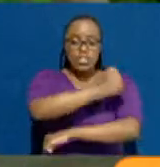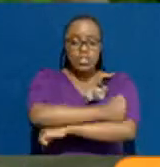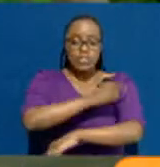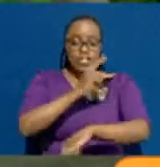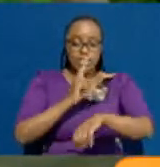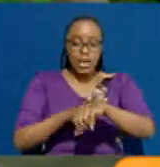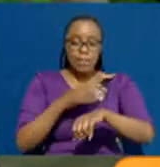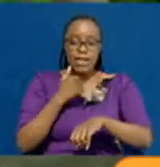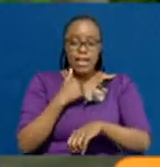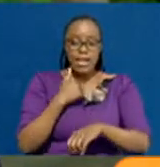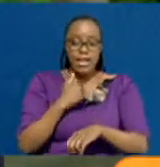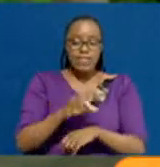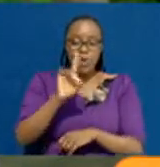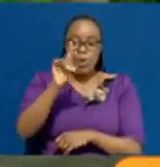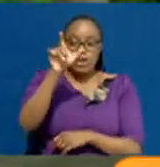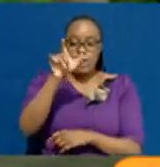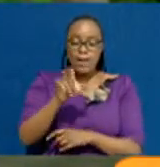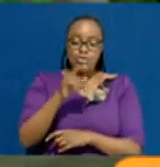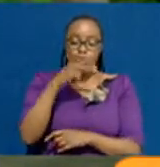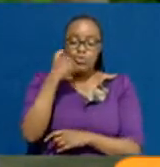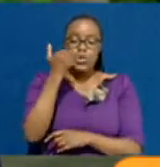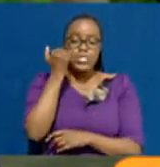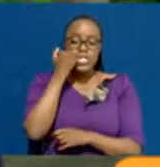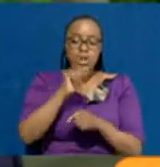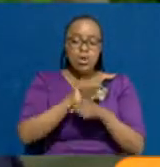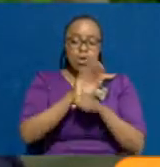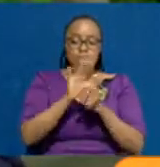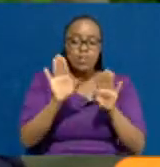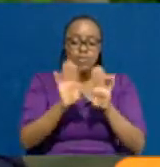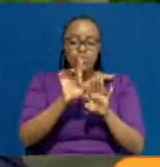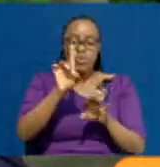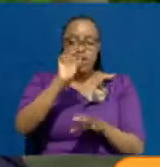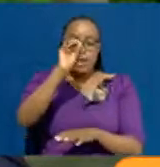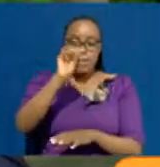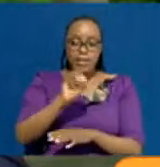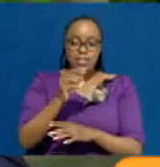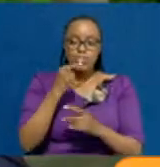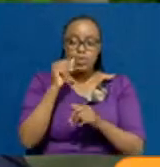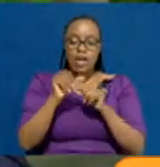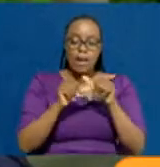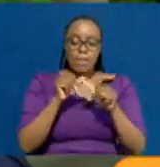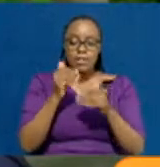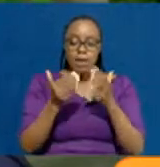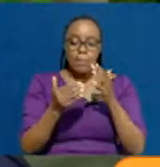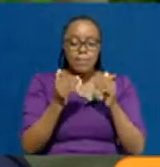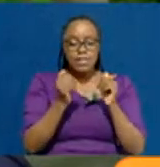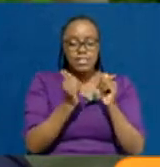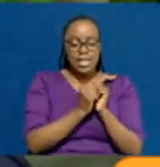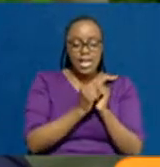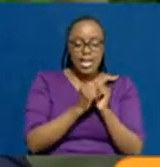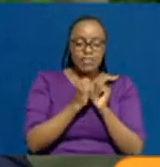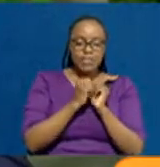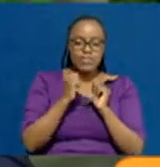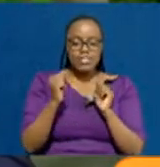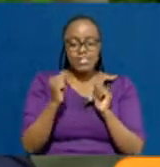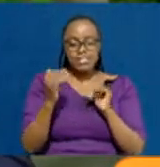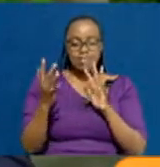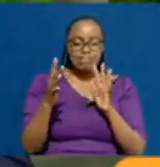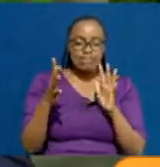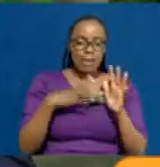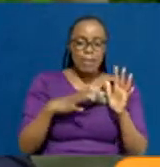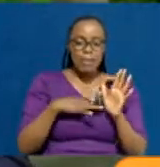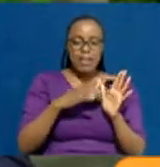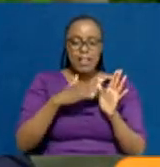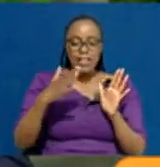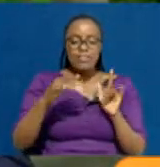had one case. So the 1% that we talk about is probably 10, 15, 20 in a day. So it's still a